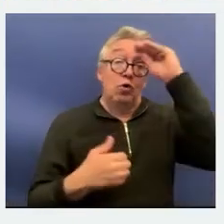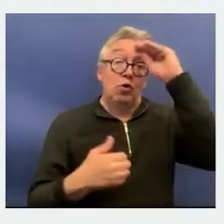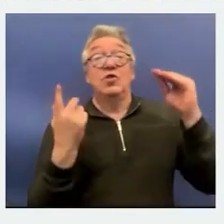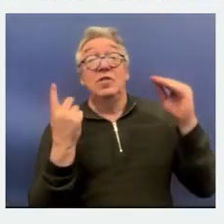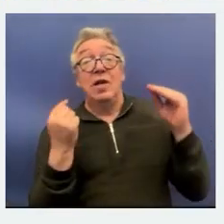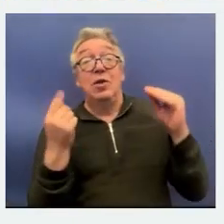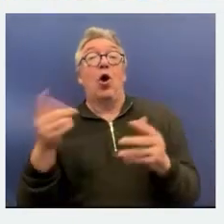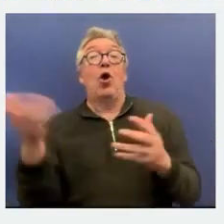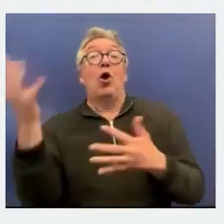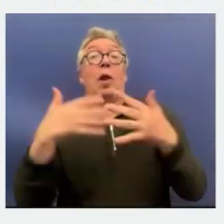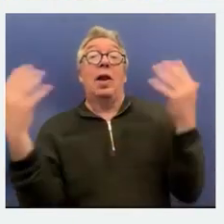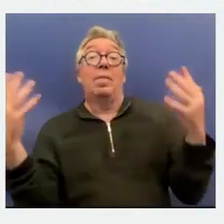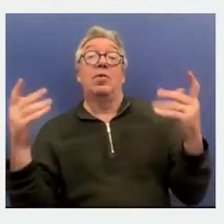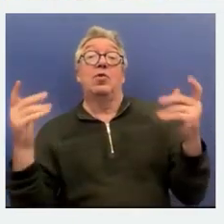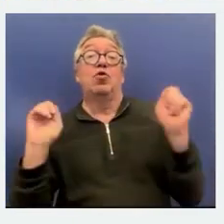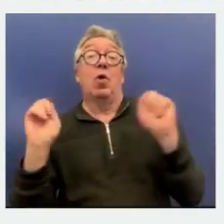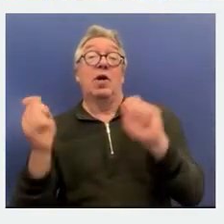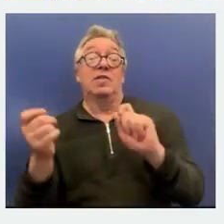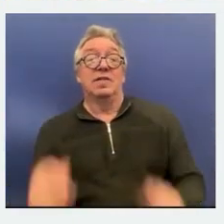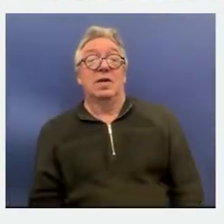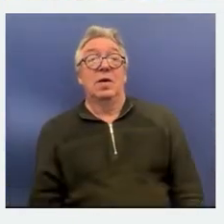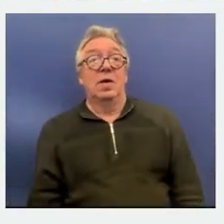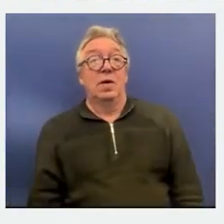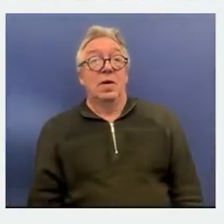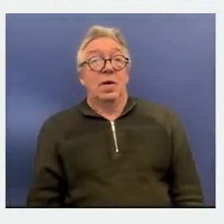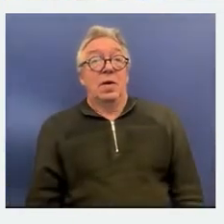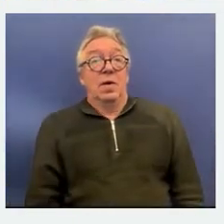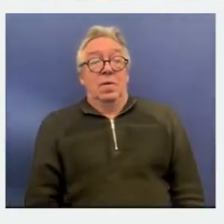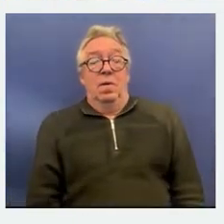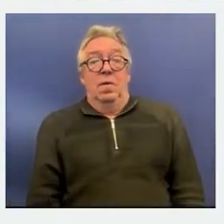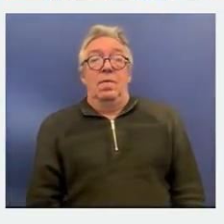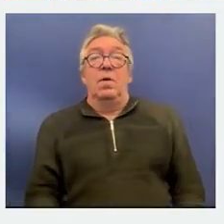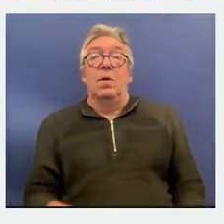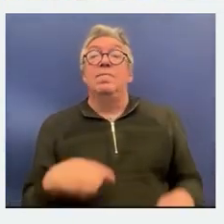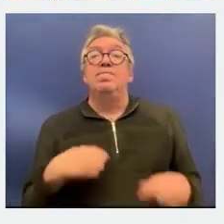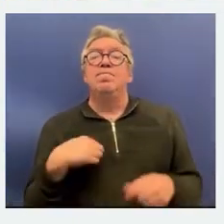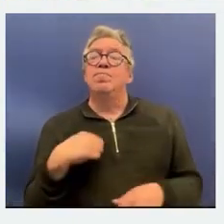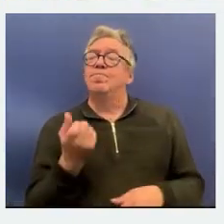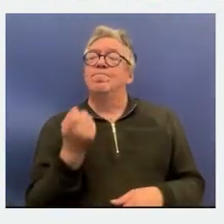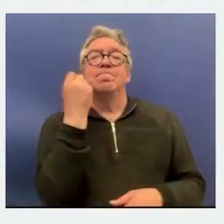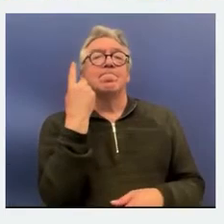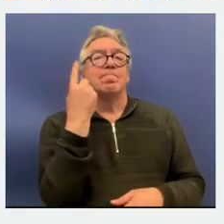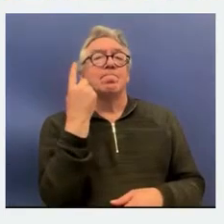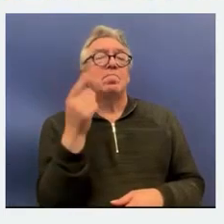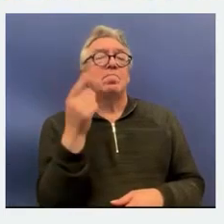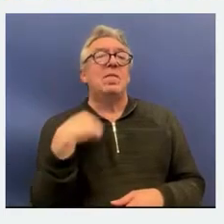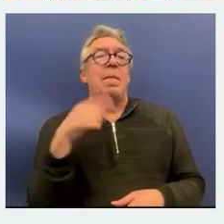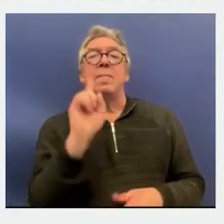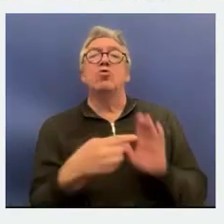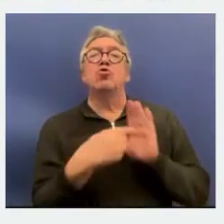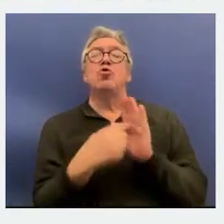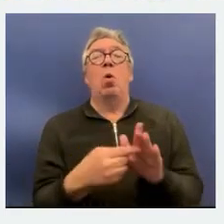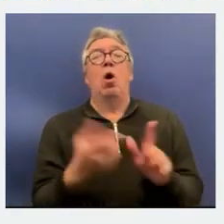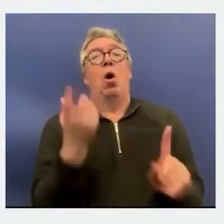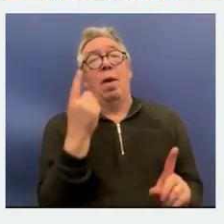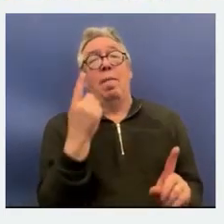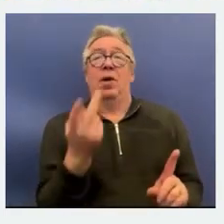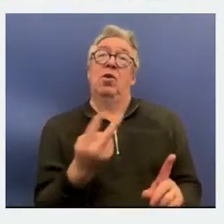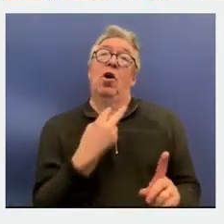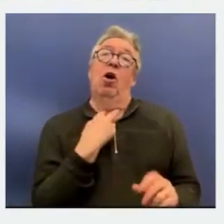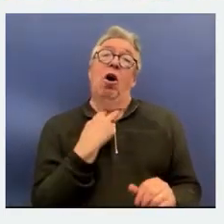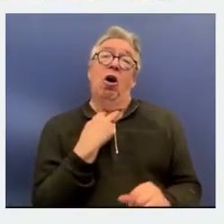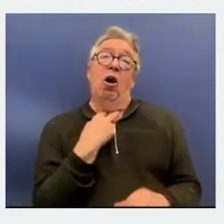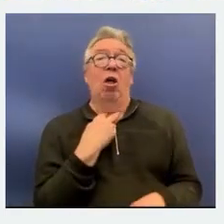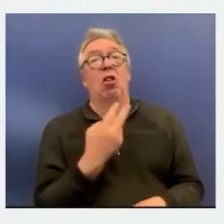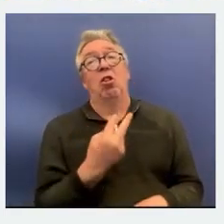present pictures not just of women as victims, but also stories of strong women who are resilient, who try to mitigate the